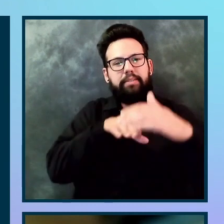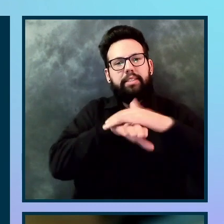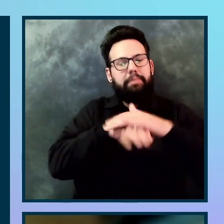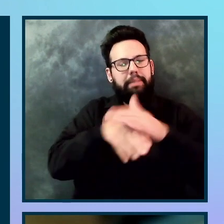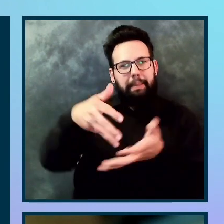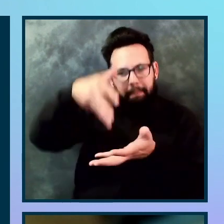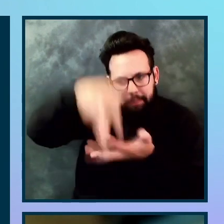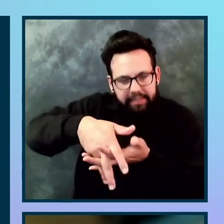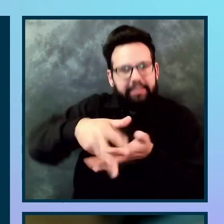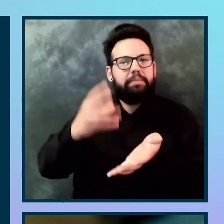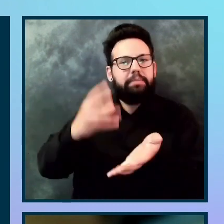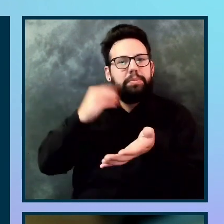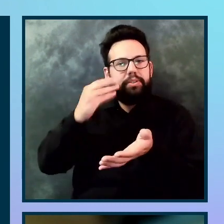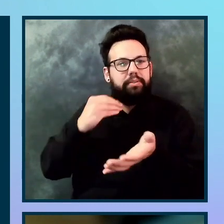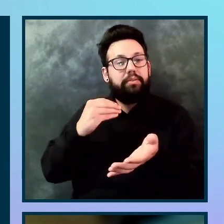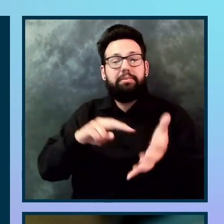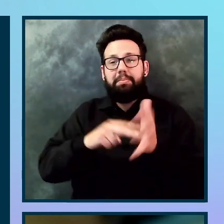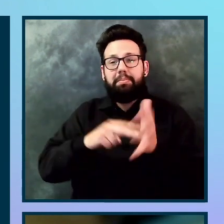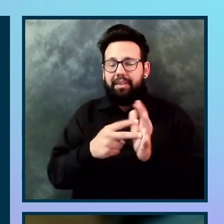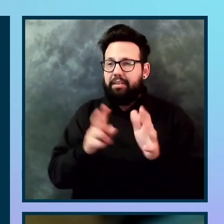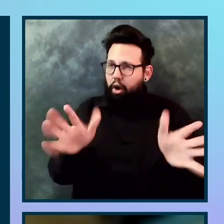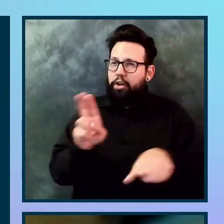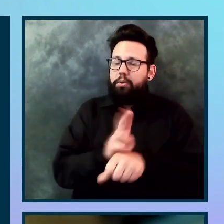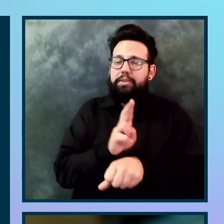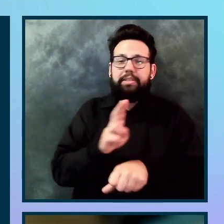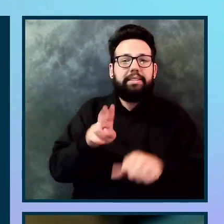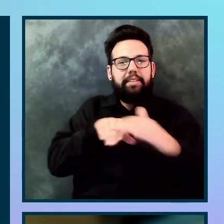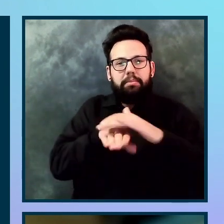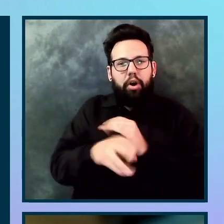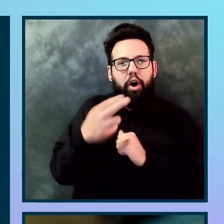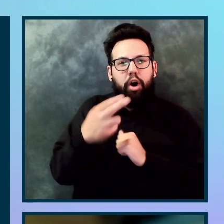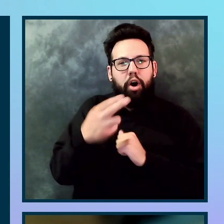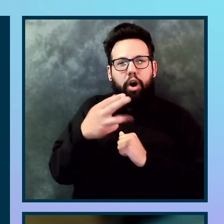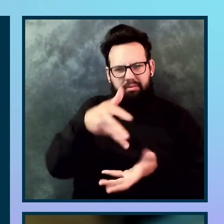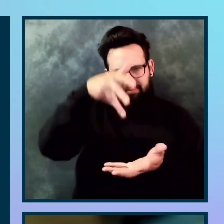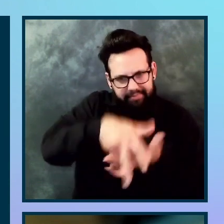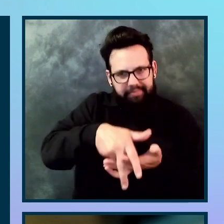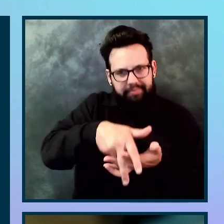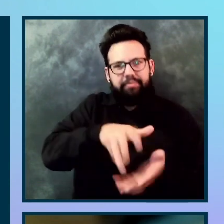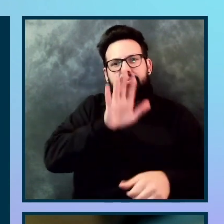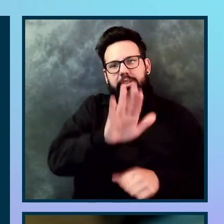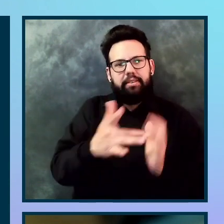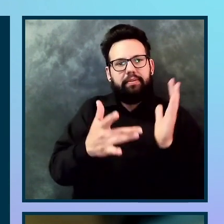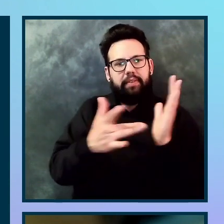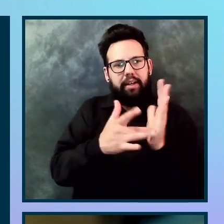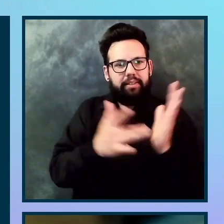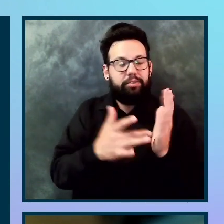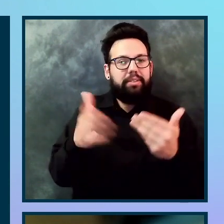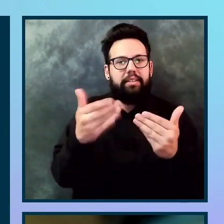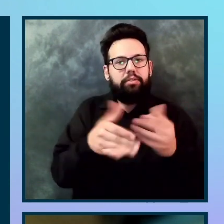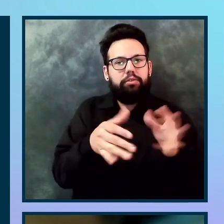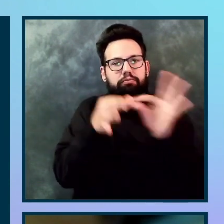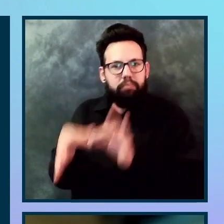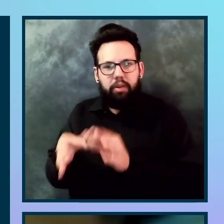hardware, making sure that the assistive technology is built on the device, or it's easy to add an assistive technology